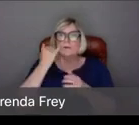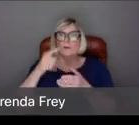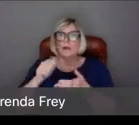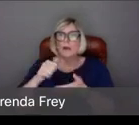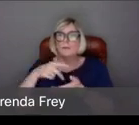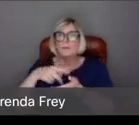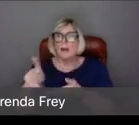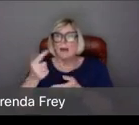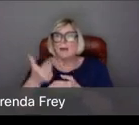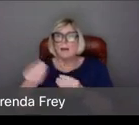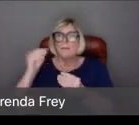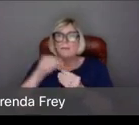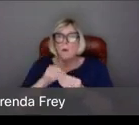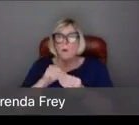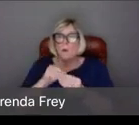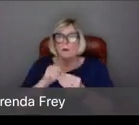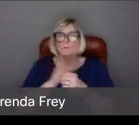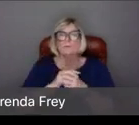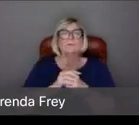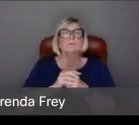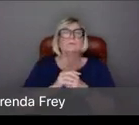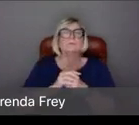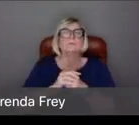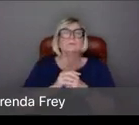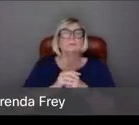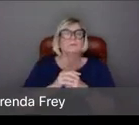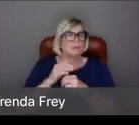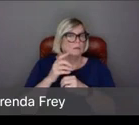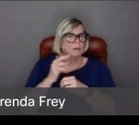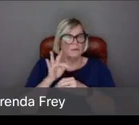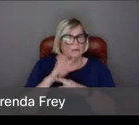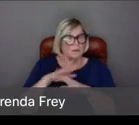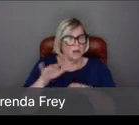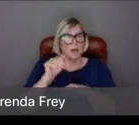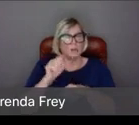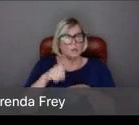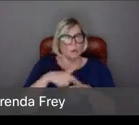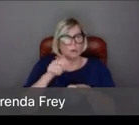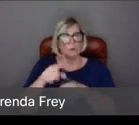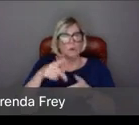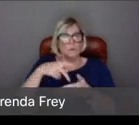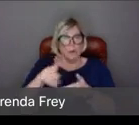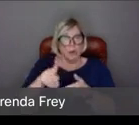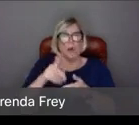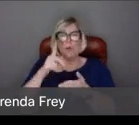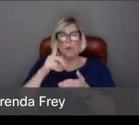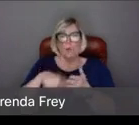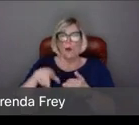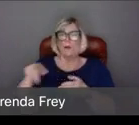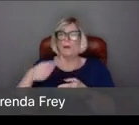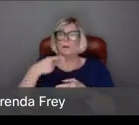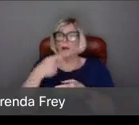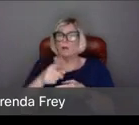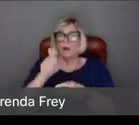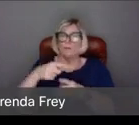try to put a little bit more each month towards your mortgage. But if not, as long as you're paying your statement amount every month, you're in